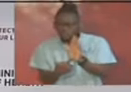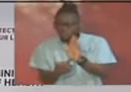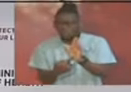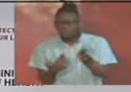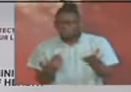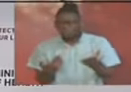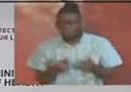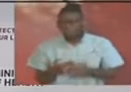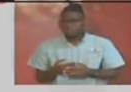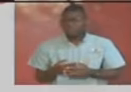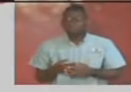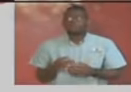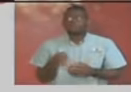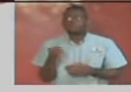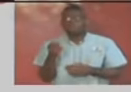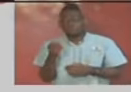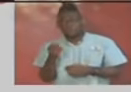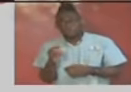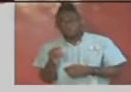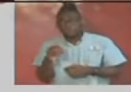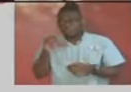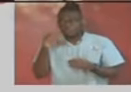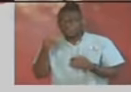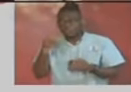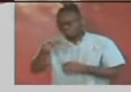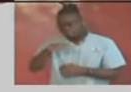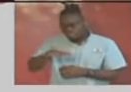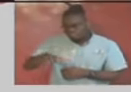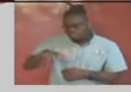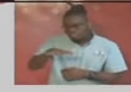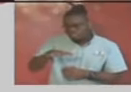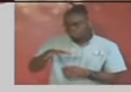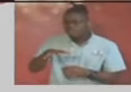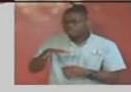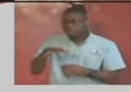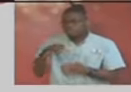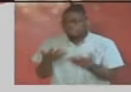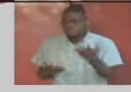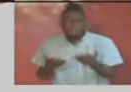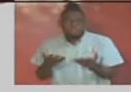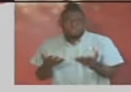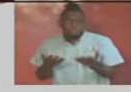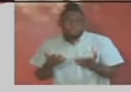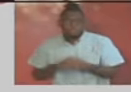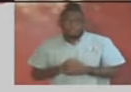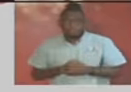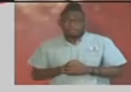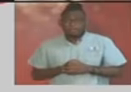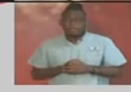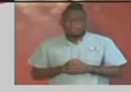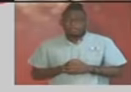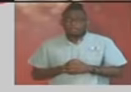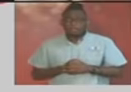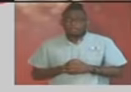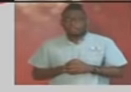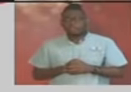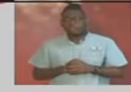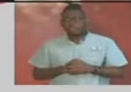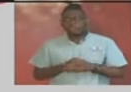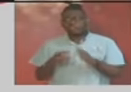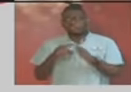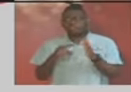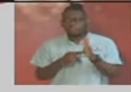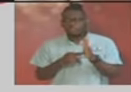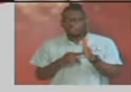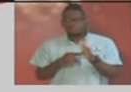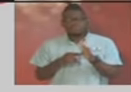So basically it has been, our protocol has remained the same throughout the epidemic, in the sense that we are testing persons that